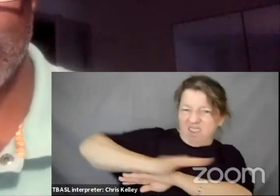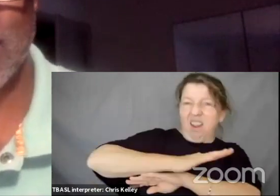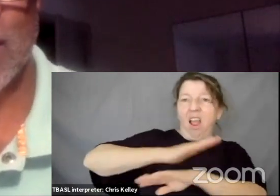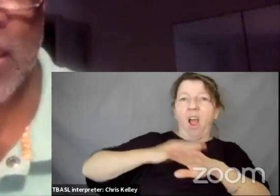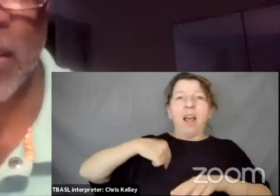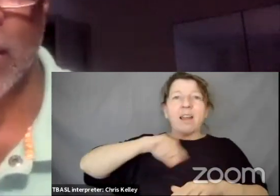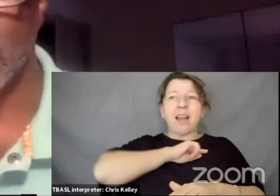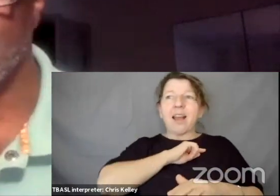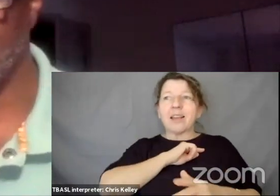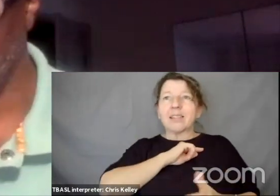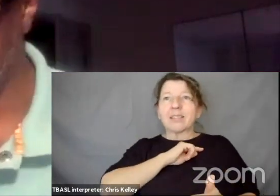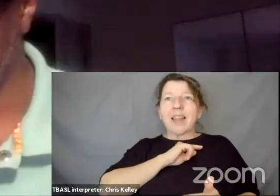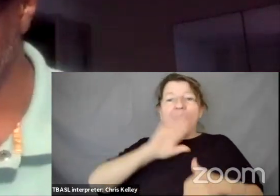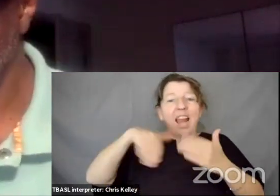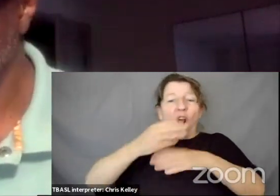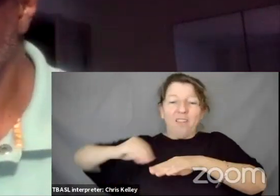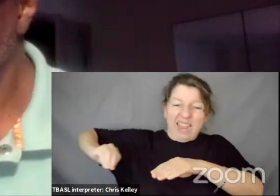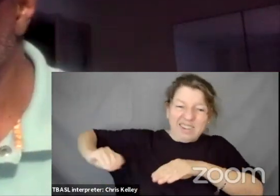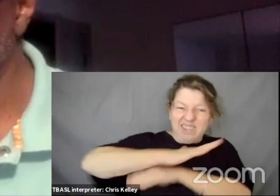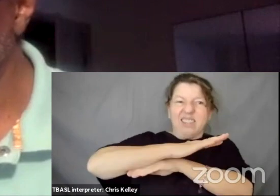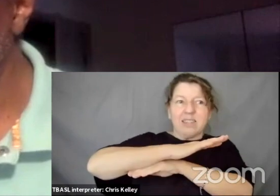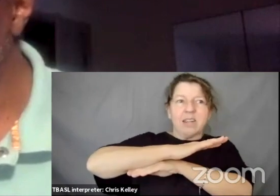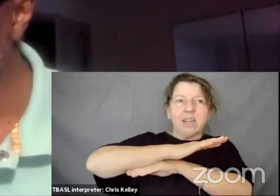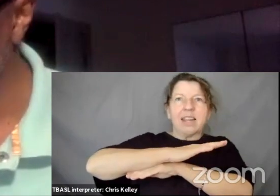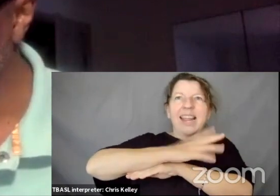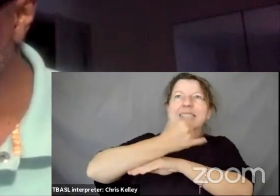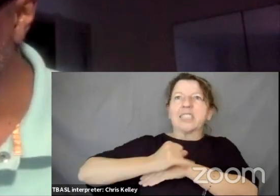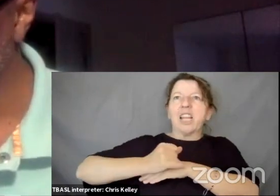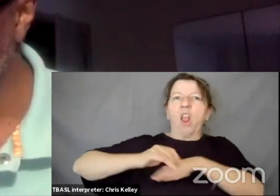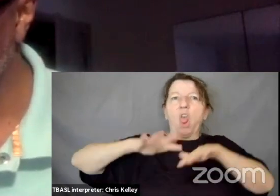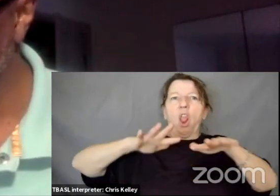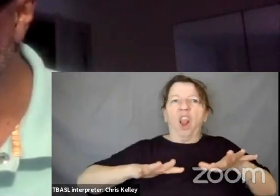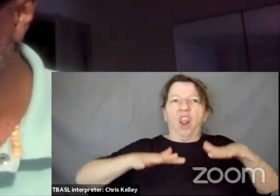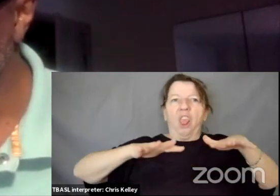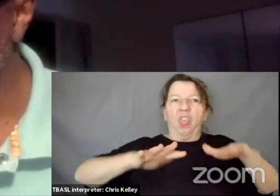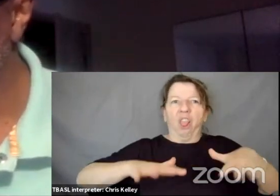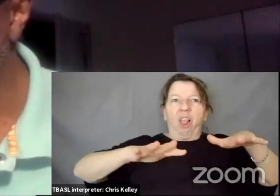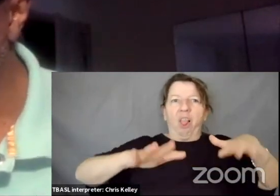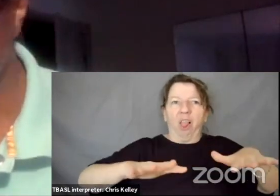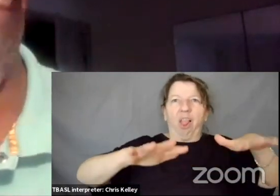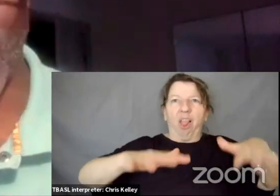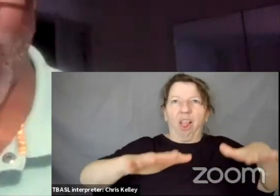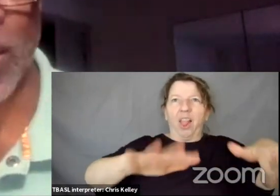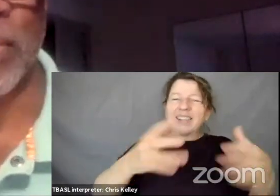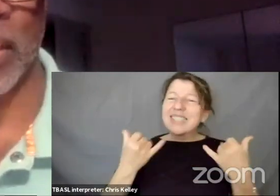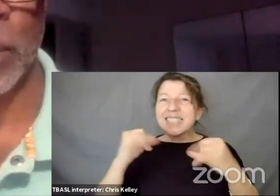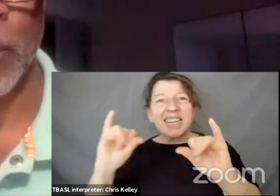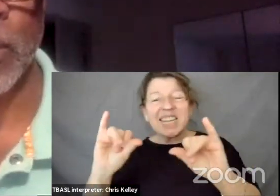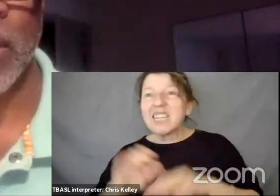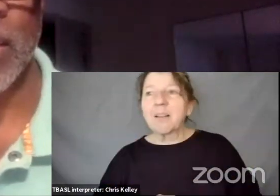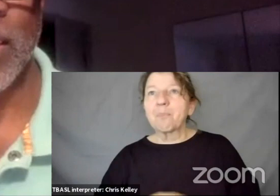know, still with us. You said, and I wrote it down, that we must not forget all of